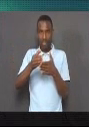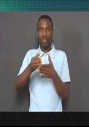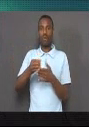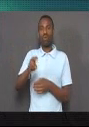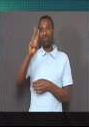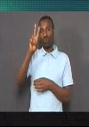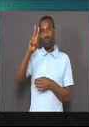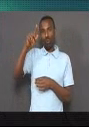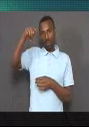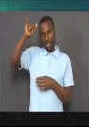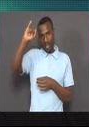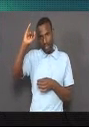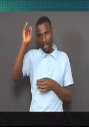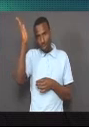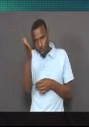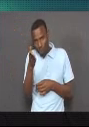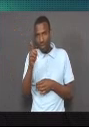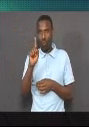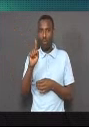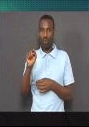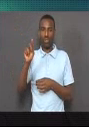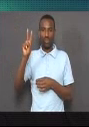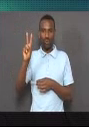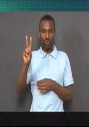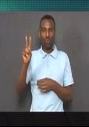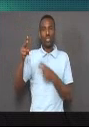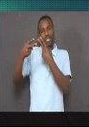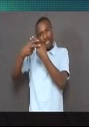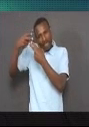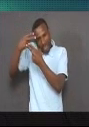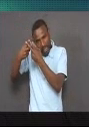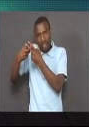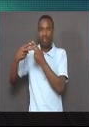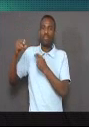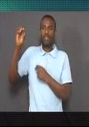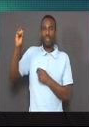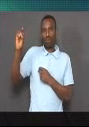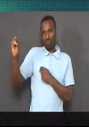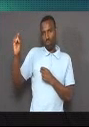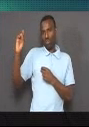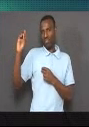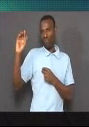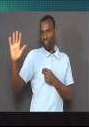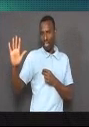0.16 times the cosine of 2 pi over